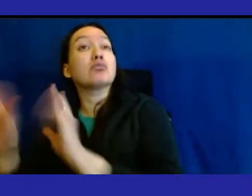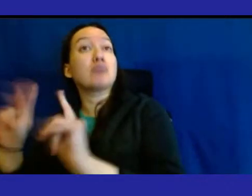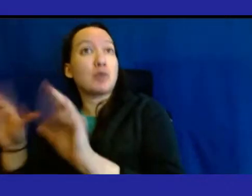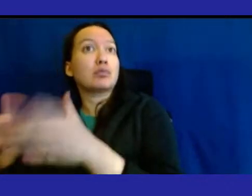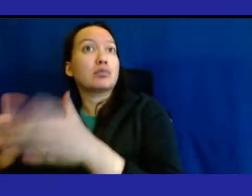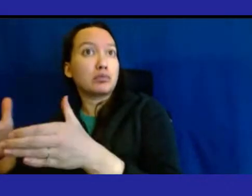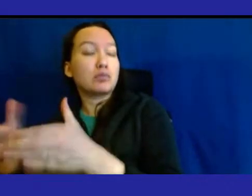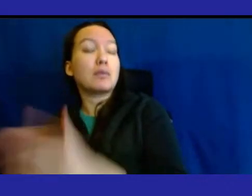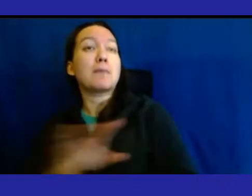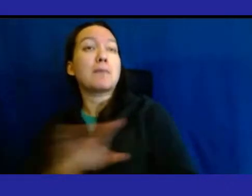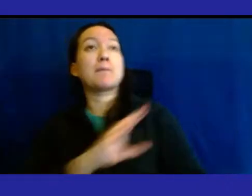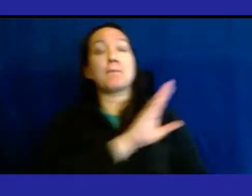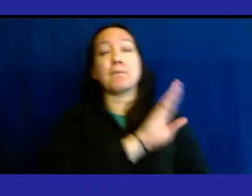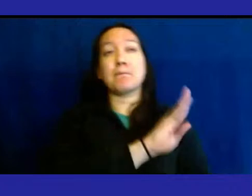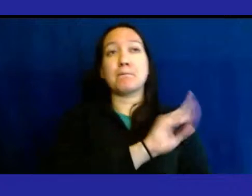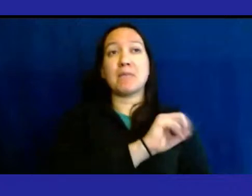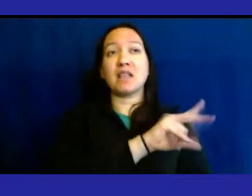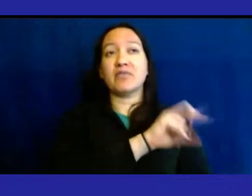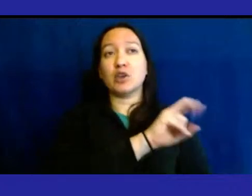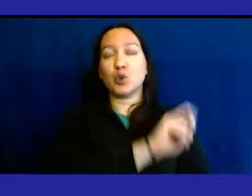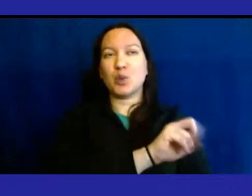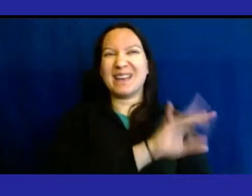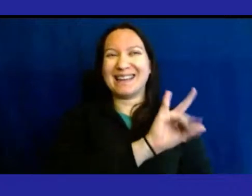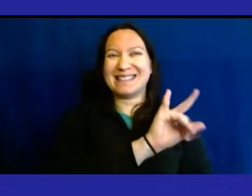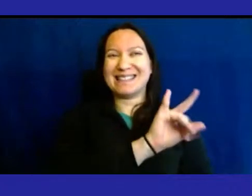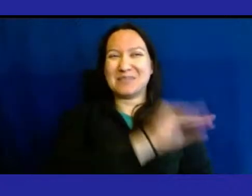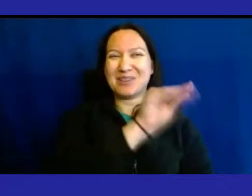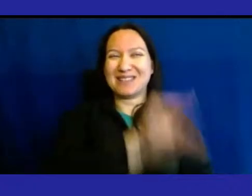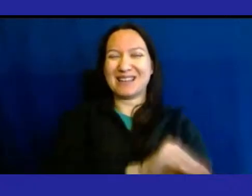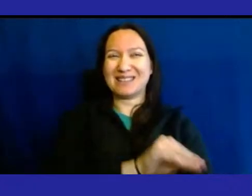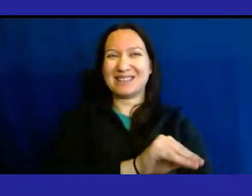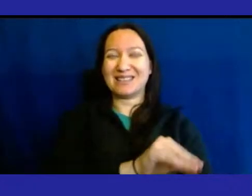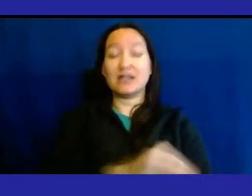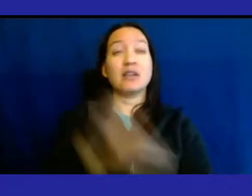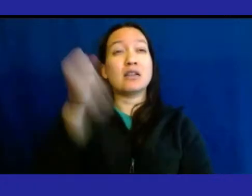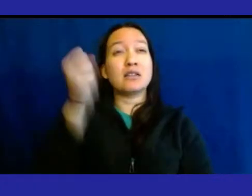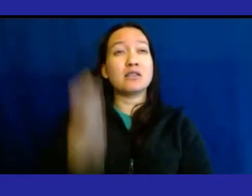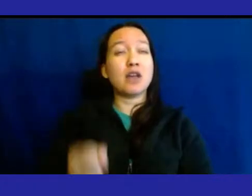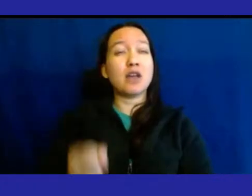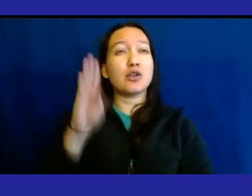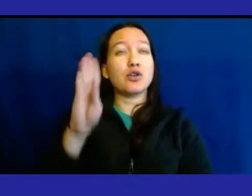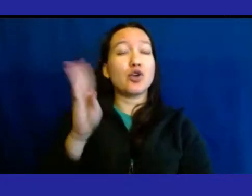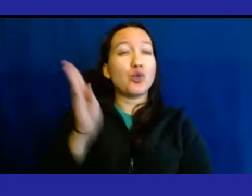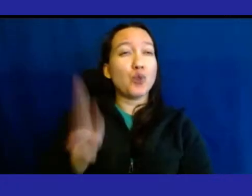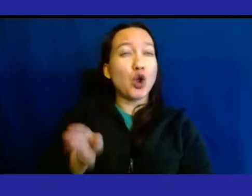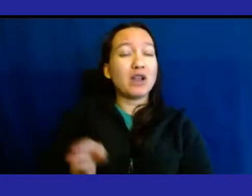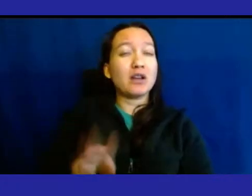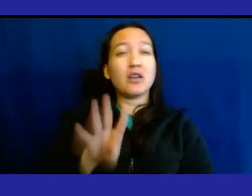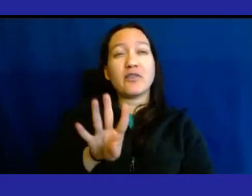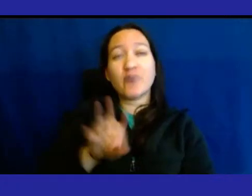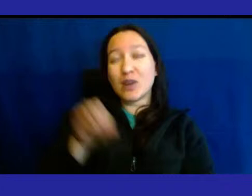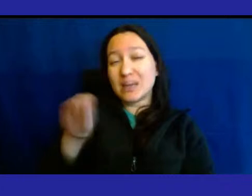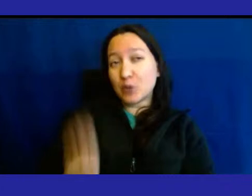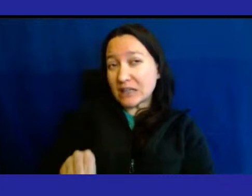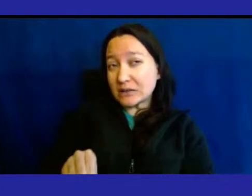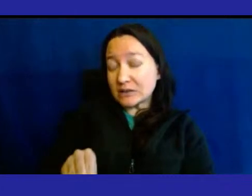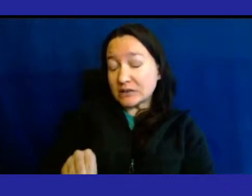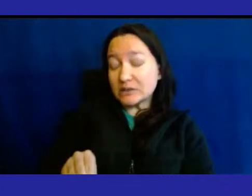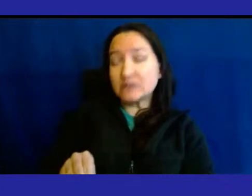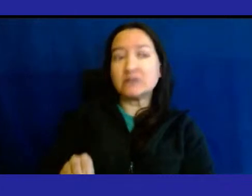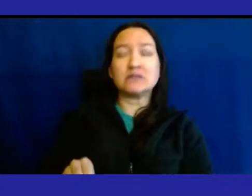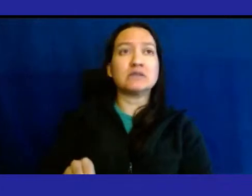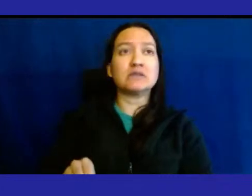at Bellevue, it's 18%. And South Brooklyn, it's 14% of their patient population. So the